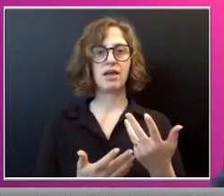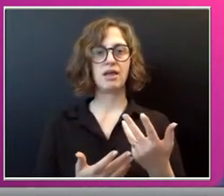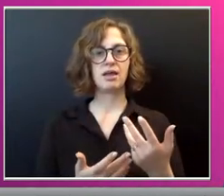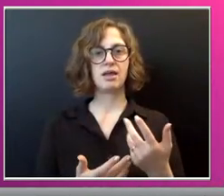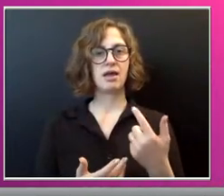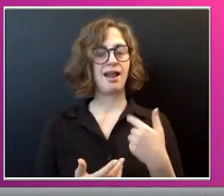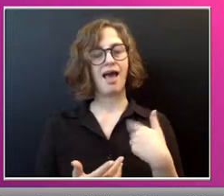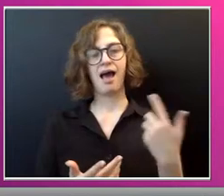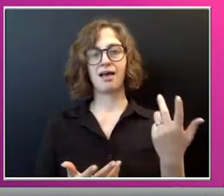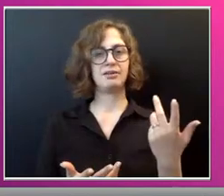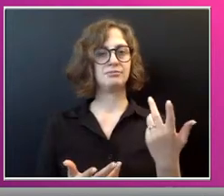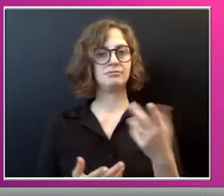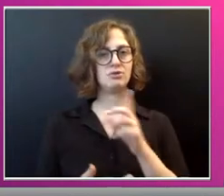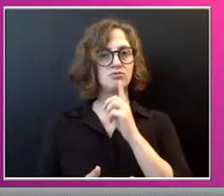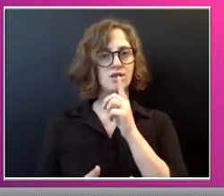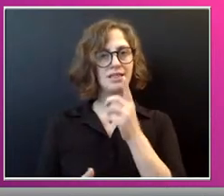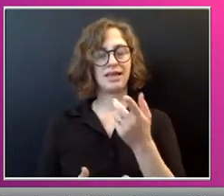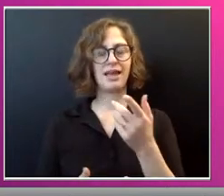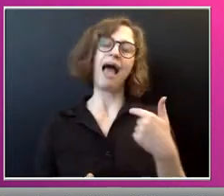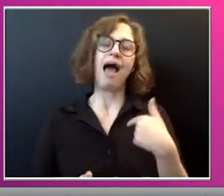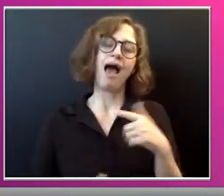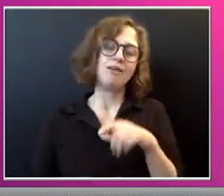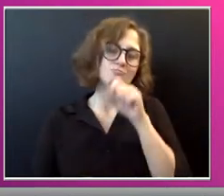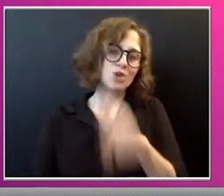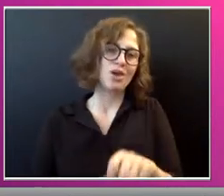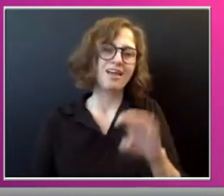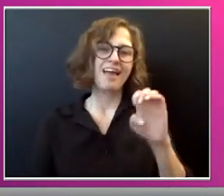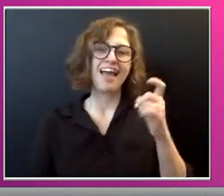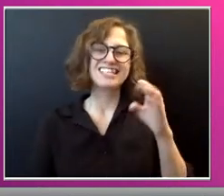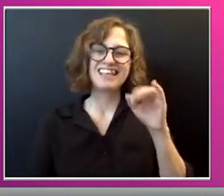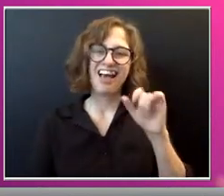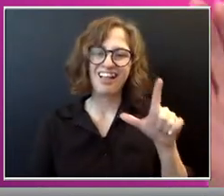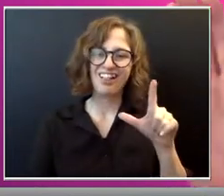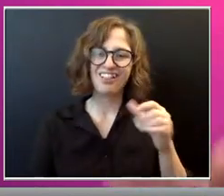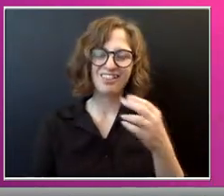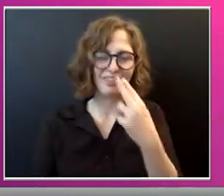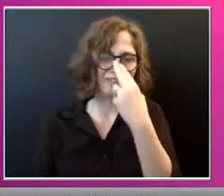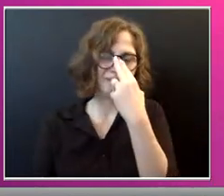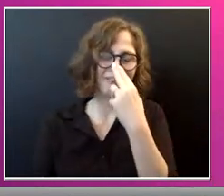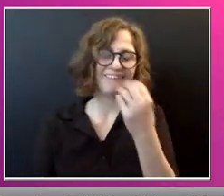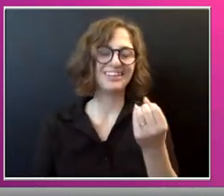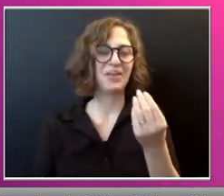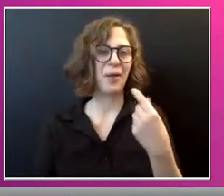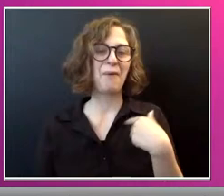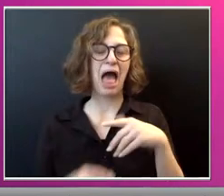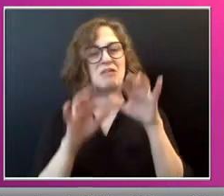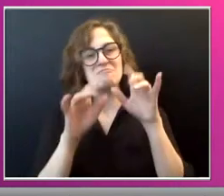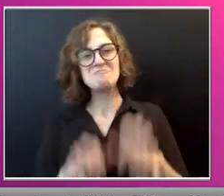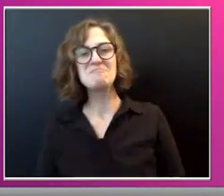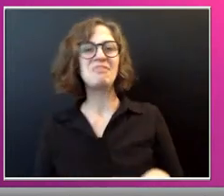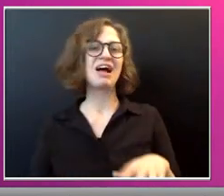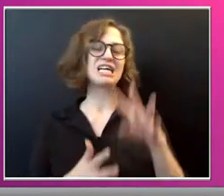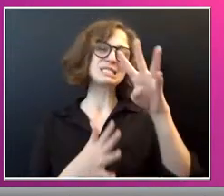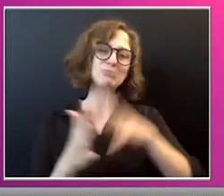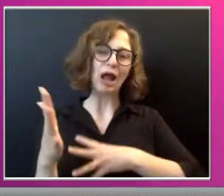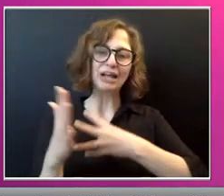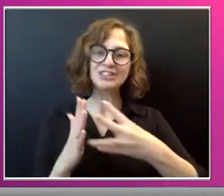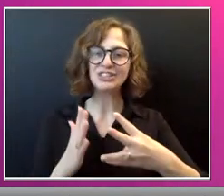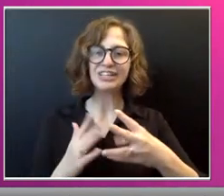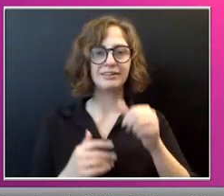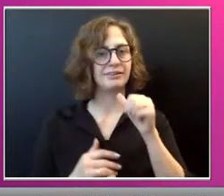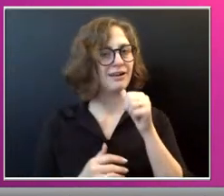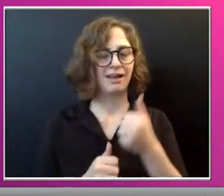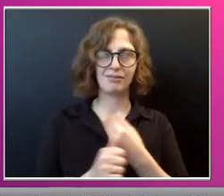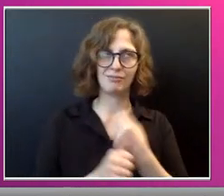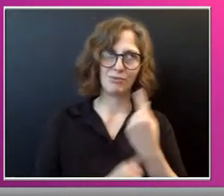an Excel nerd, did a spreadsheet and all this, and not necessary for everybody, but it really